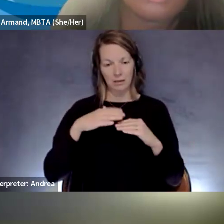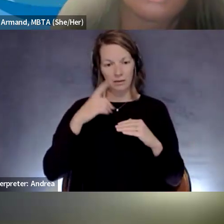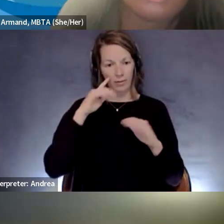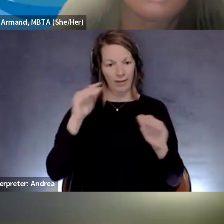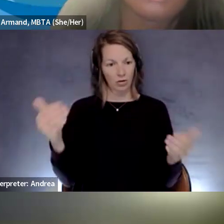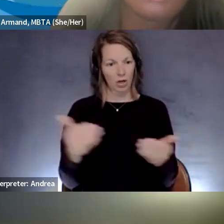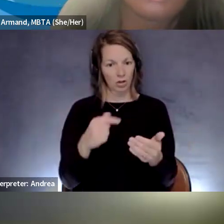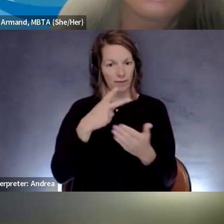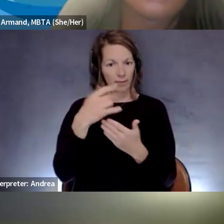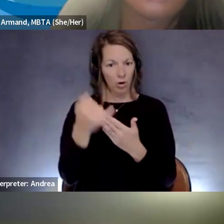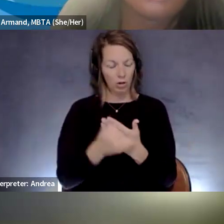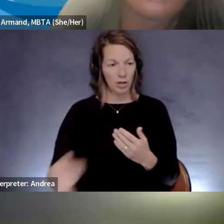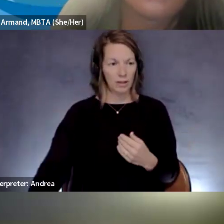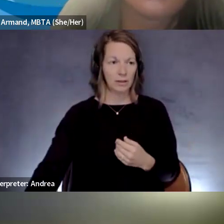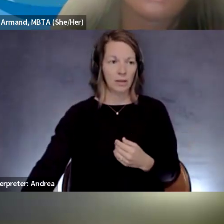introduction of the project,